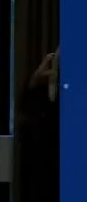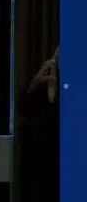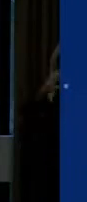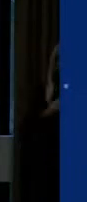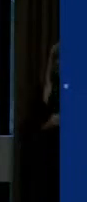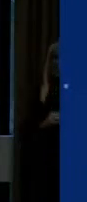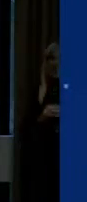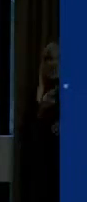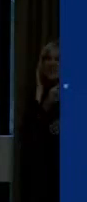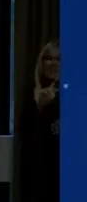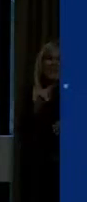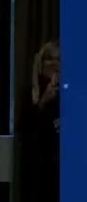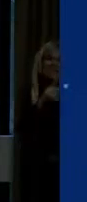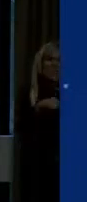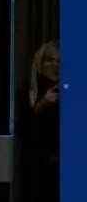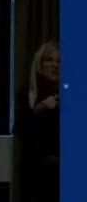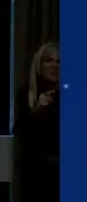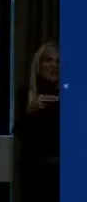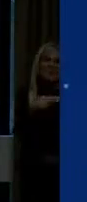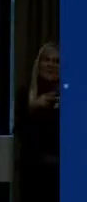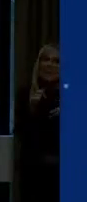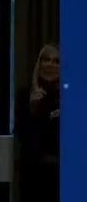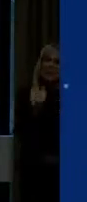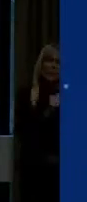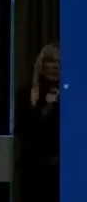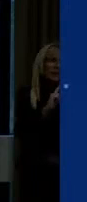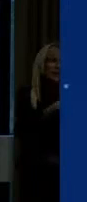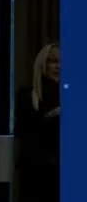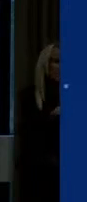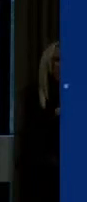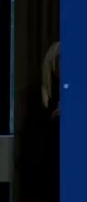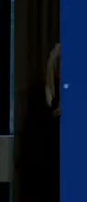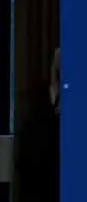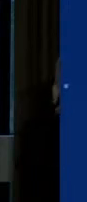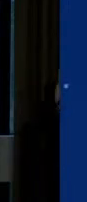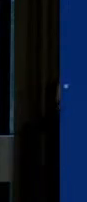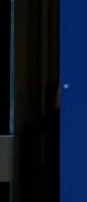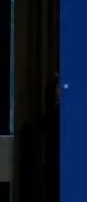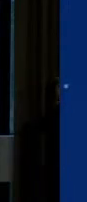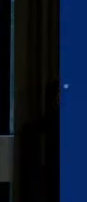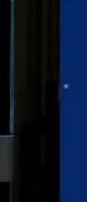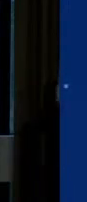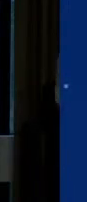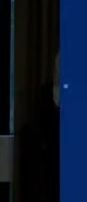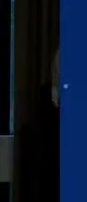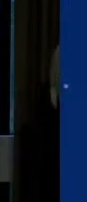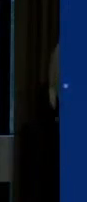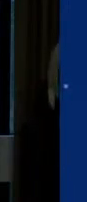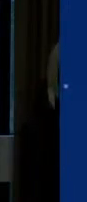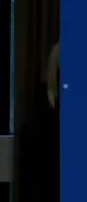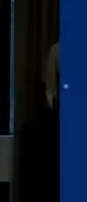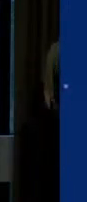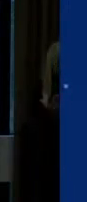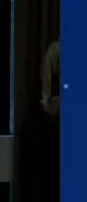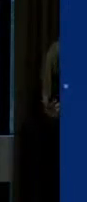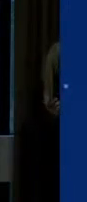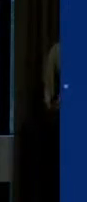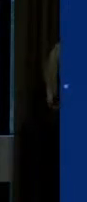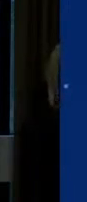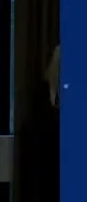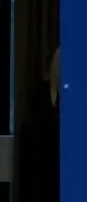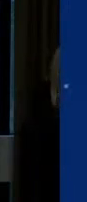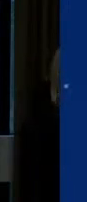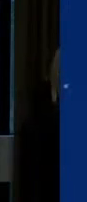Nat showed a diagram or a slide with answers in table format. So there's different ways that you can get